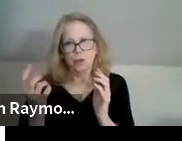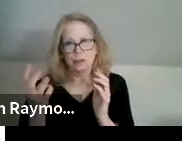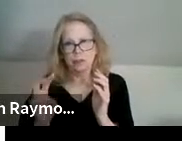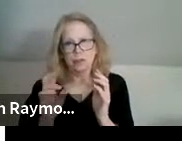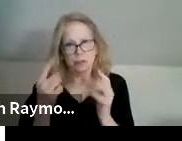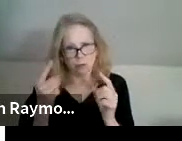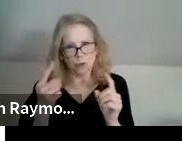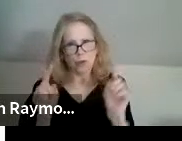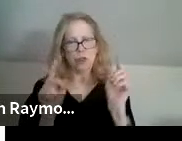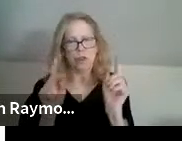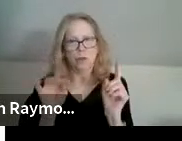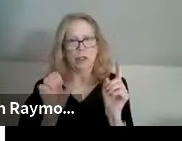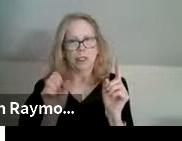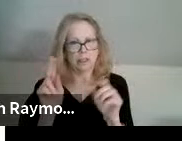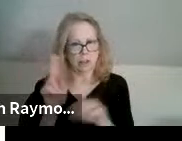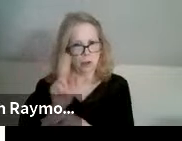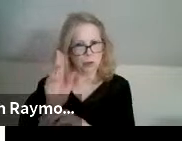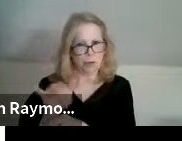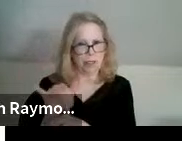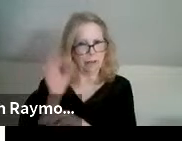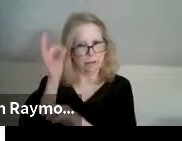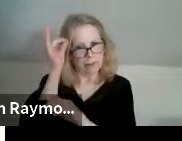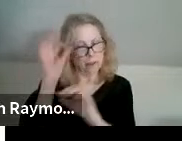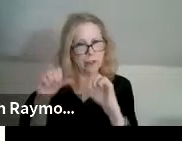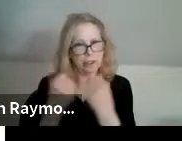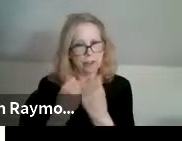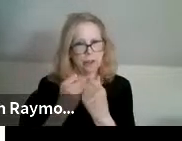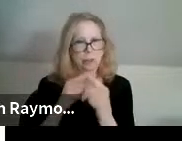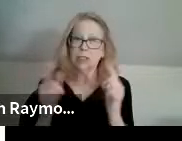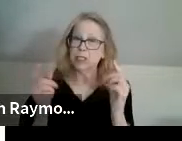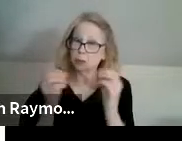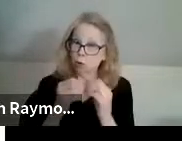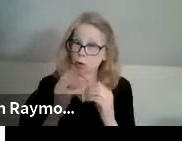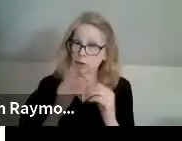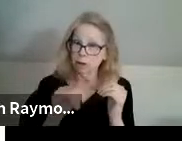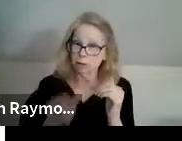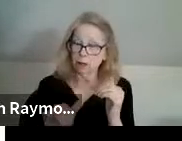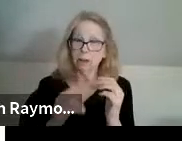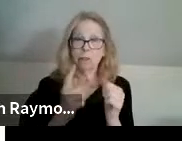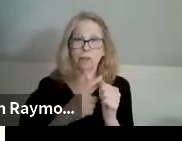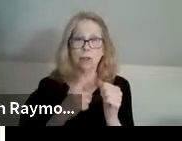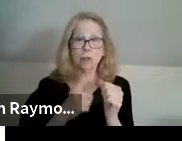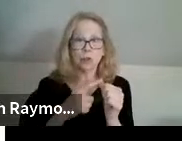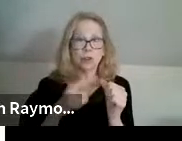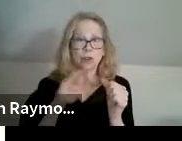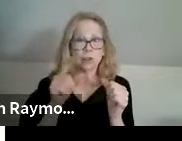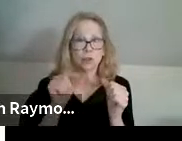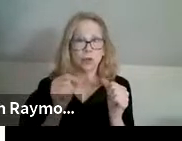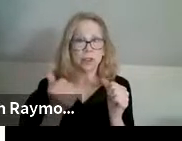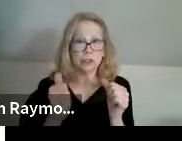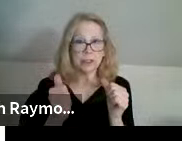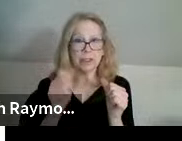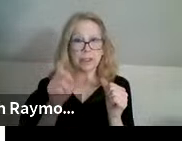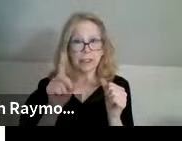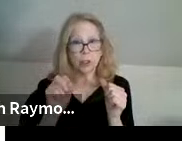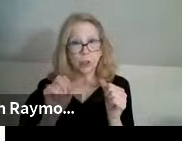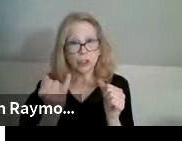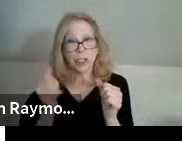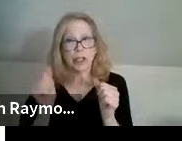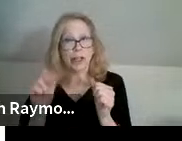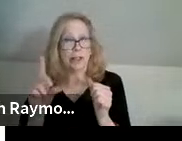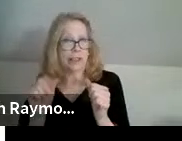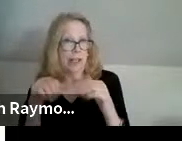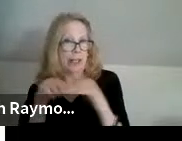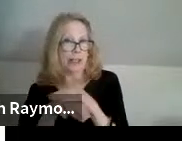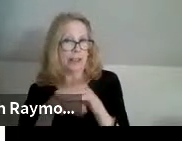that are purchased by federal agencies. But that's not the only one. The first one I've listed here is the 2010 Department of Justice ADA accessibility